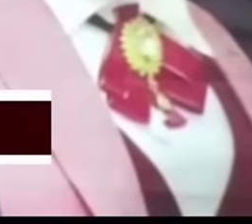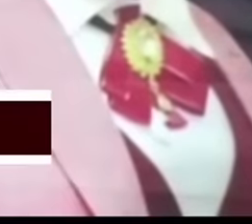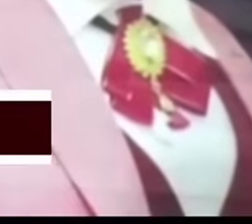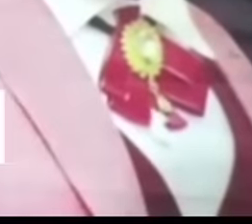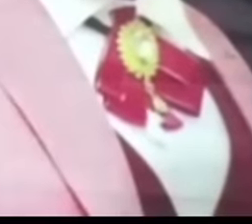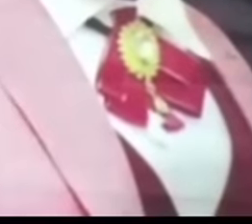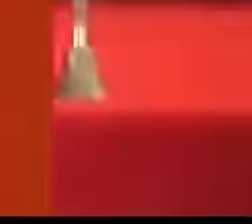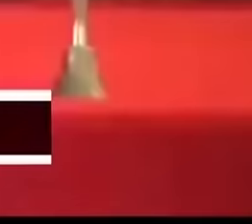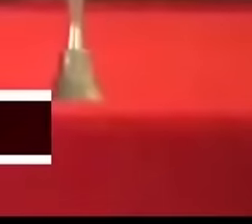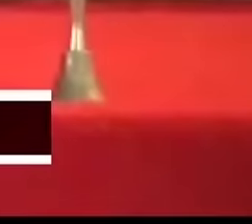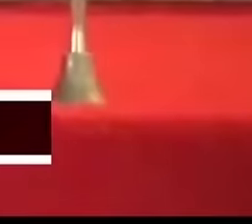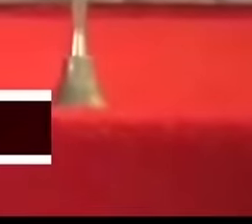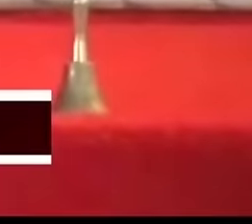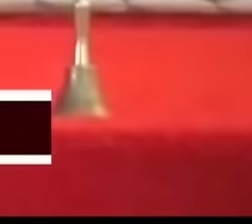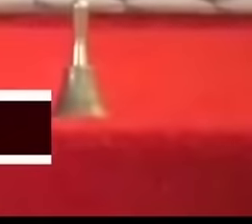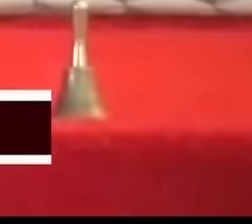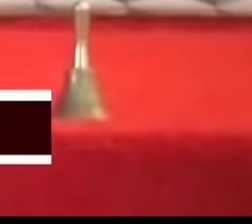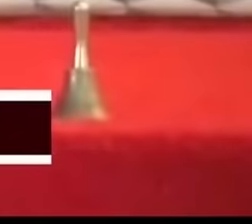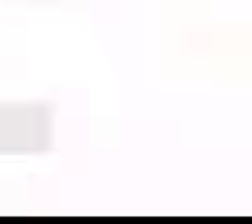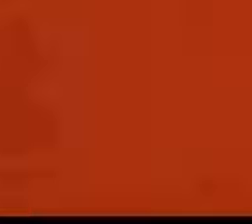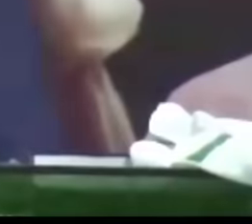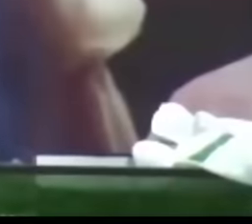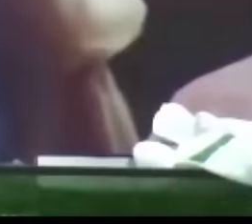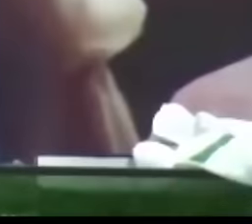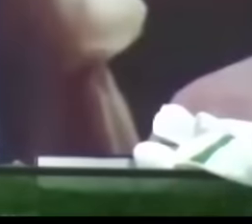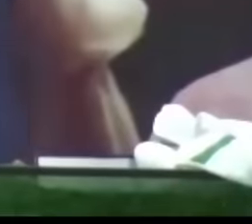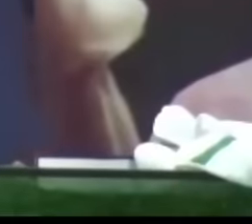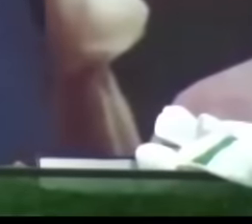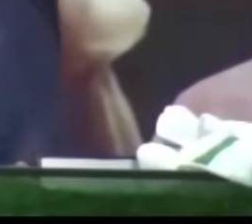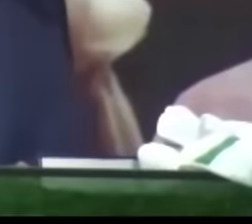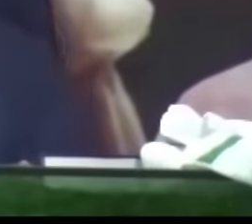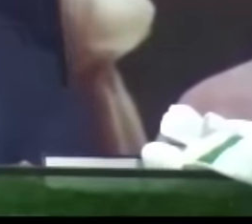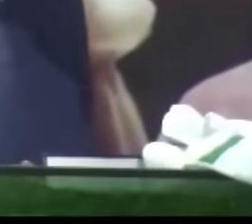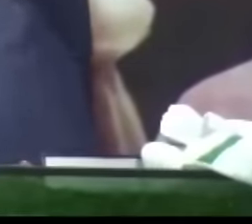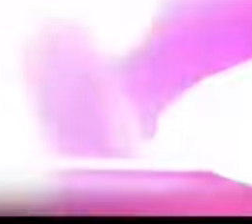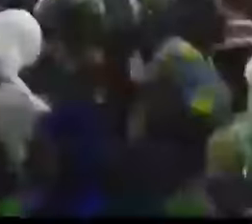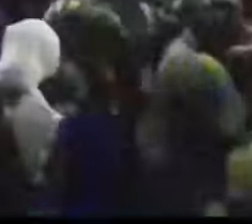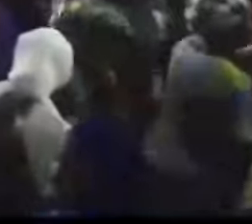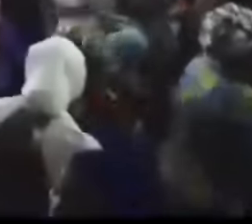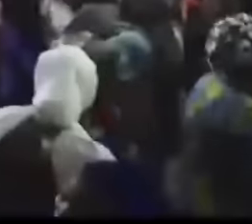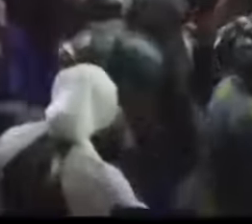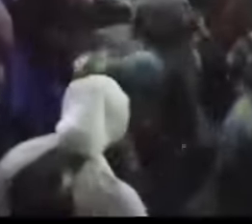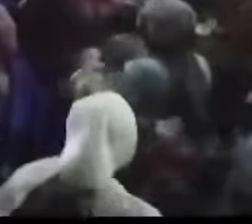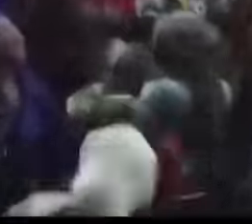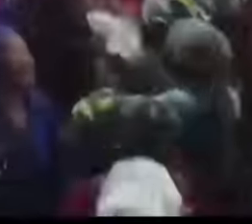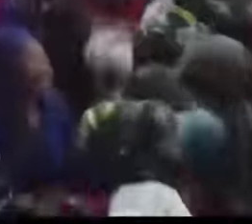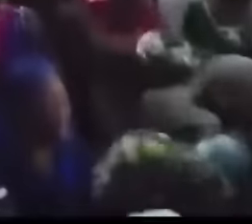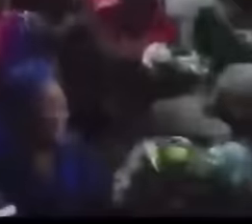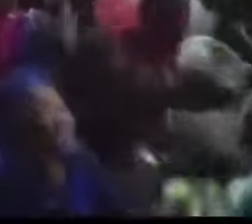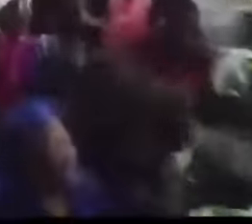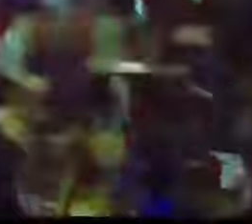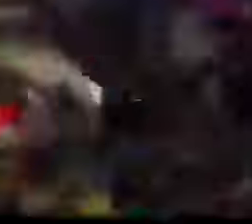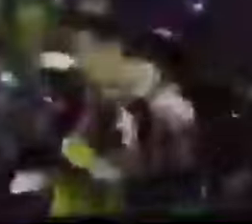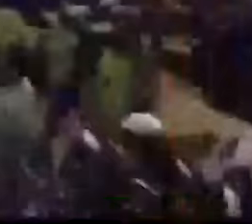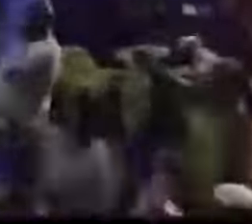Zemo Mustafa JP. At the Prophetess Eunice Mustafa. Papa Tiba Mashabi Abalo Nubarego. Go Bale Wato Zuko Kalai in the